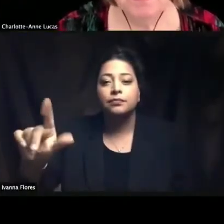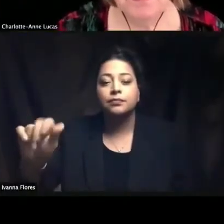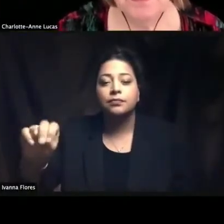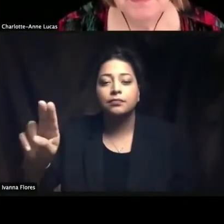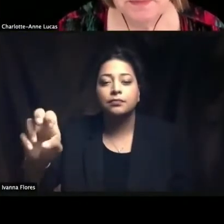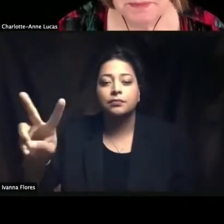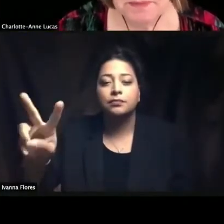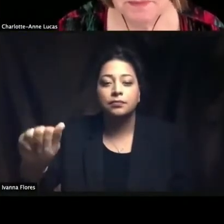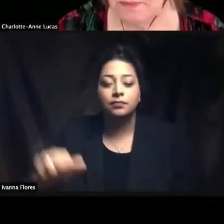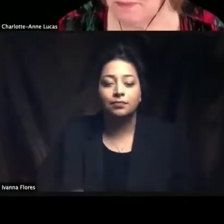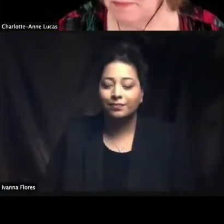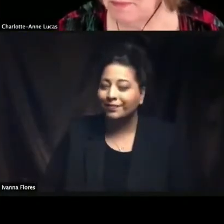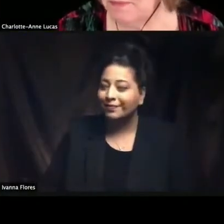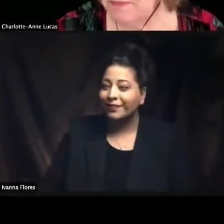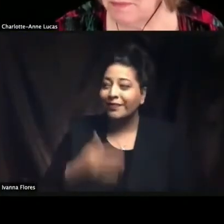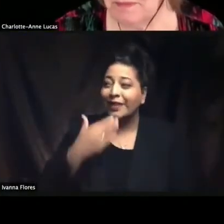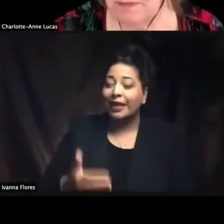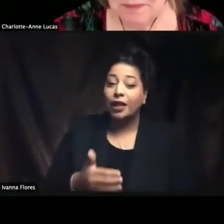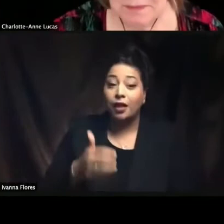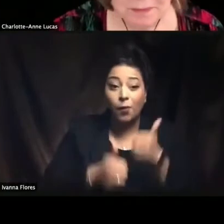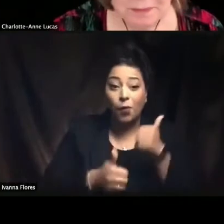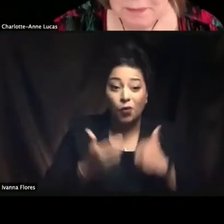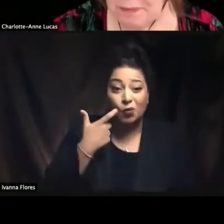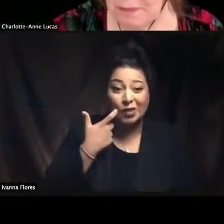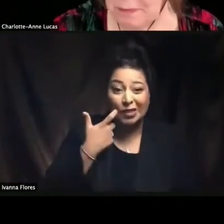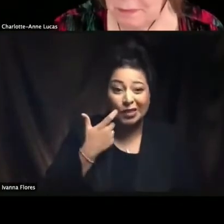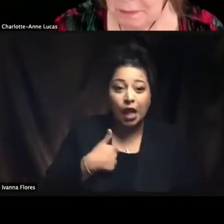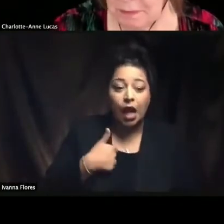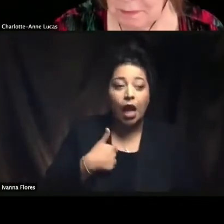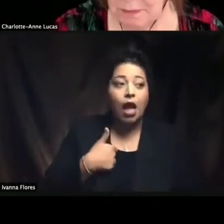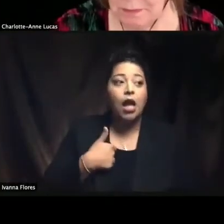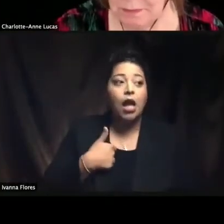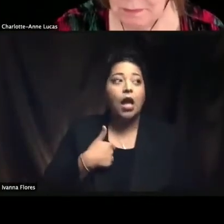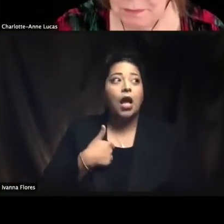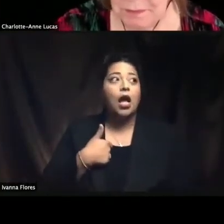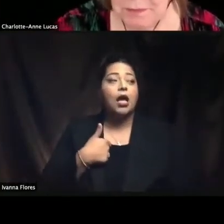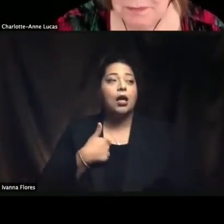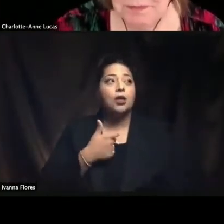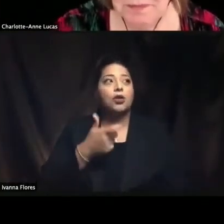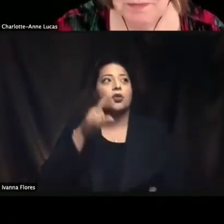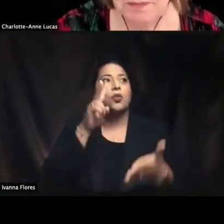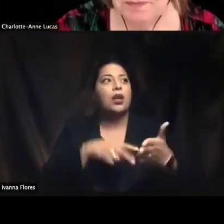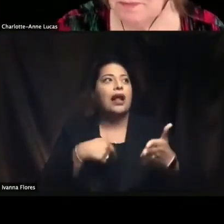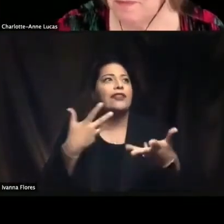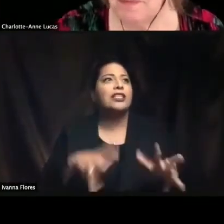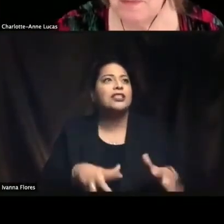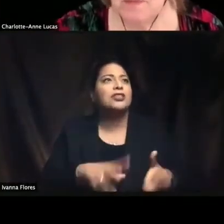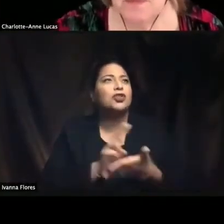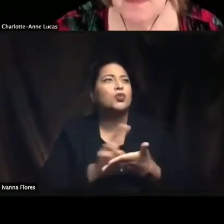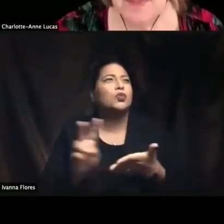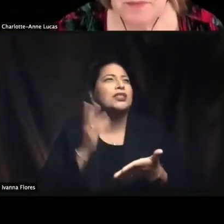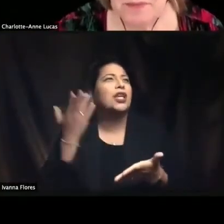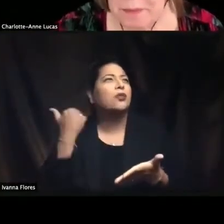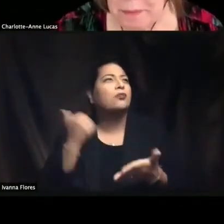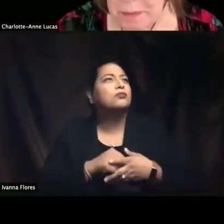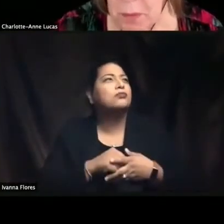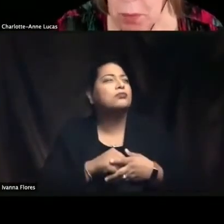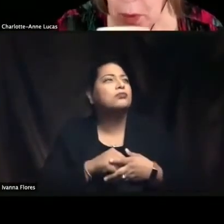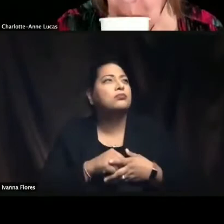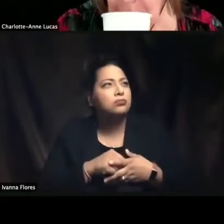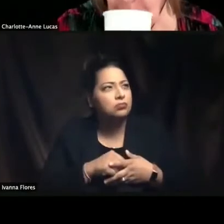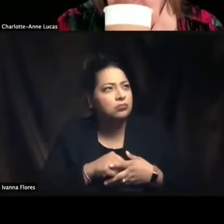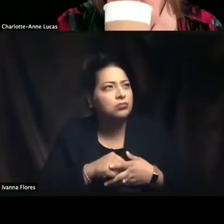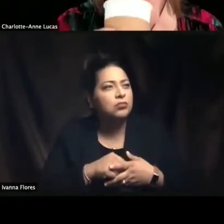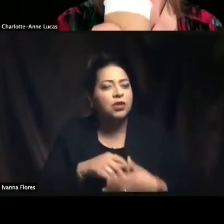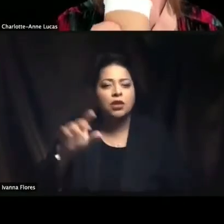Thank you. The most recent book that I read, which I just finished probably 2 weeks ago, was